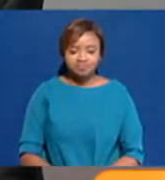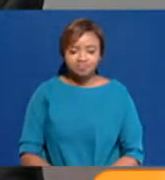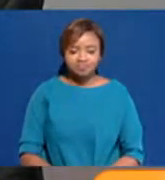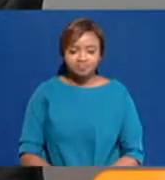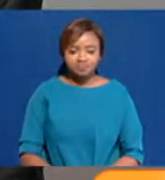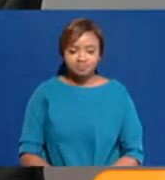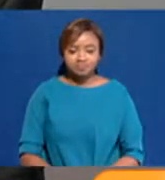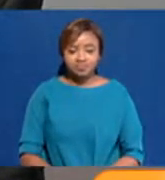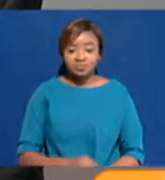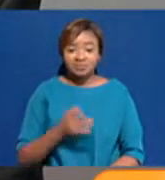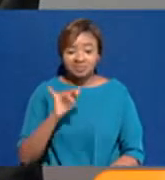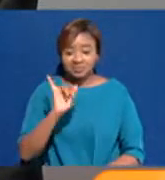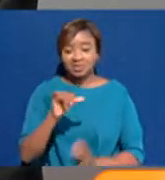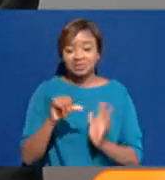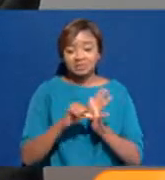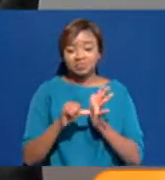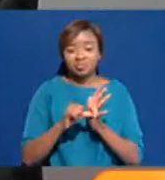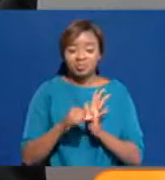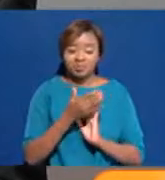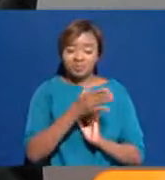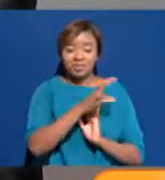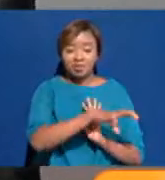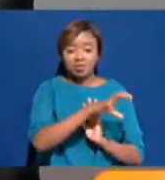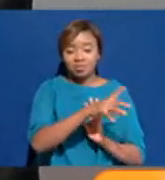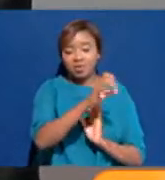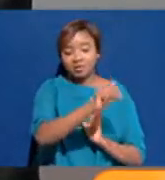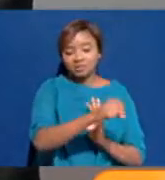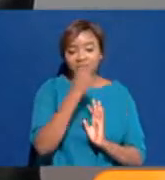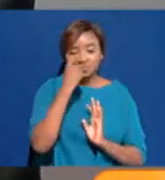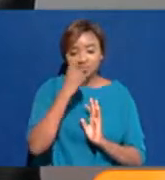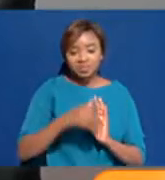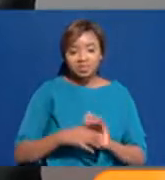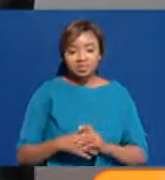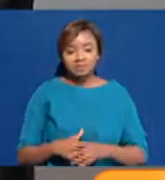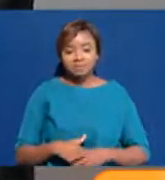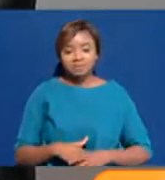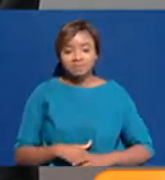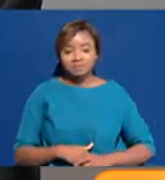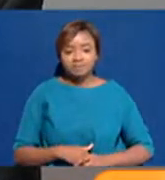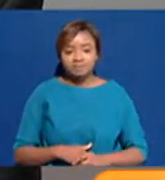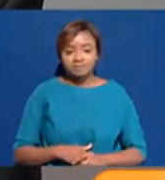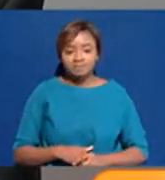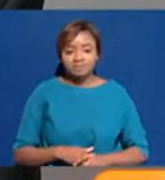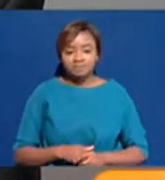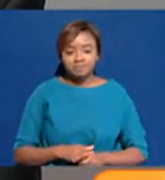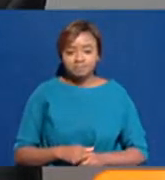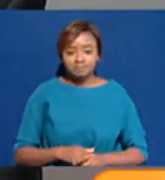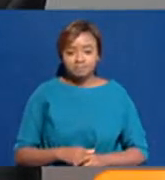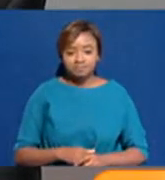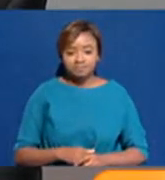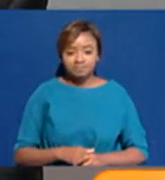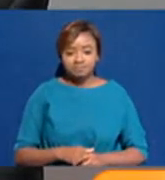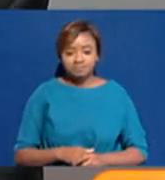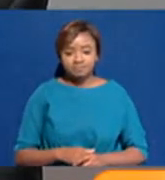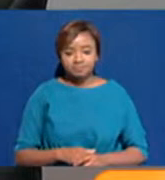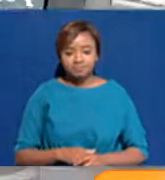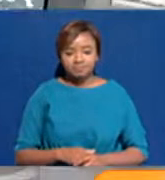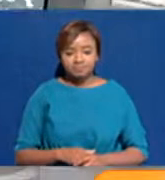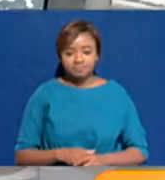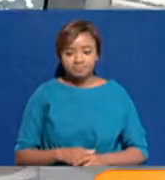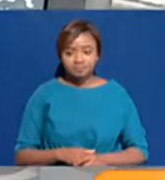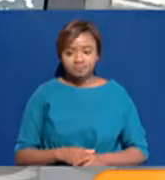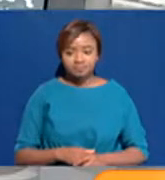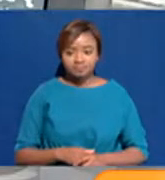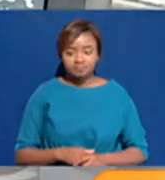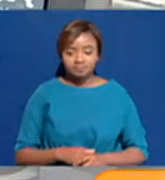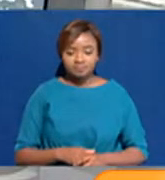Congo or in South Sudan. And we pray God that that will change. Let me ask, just on that point of